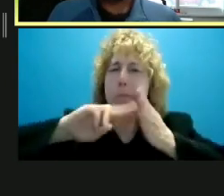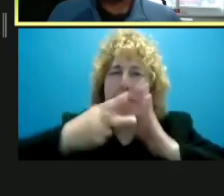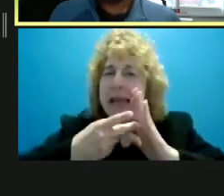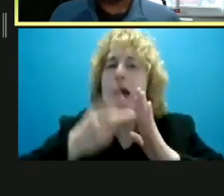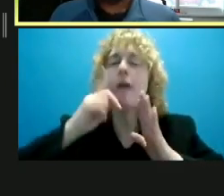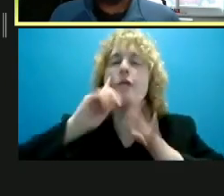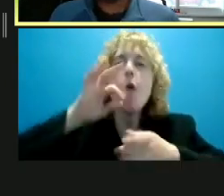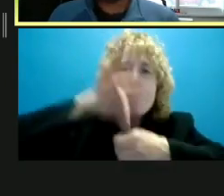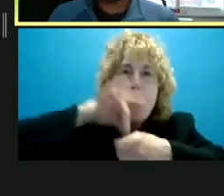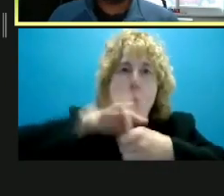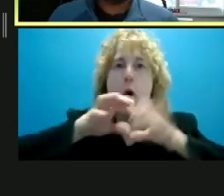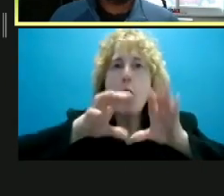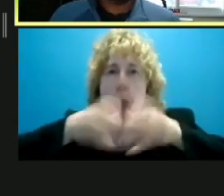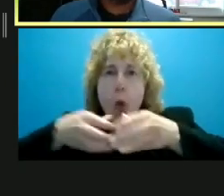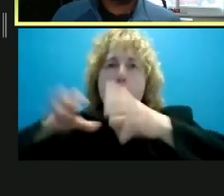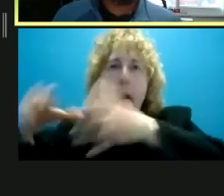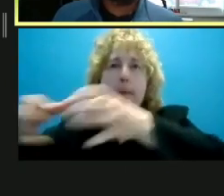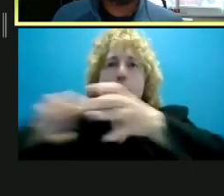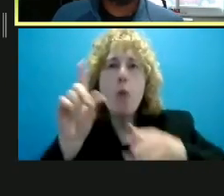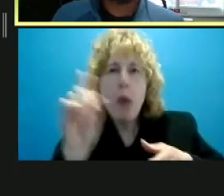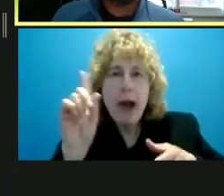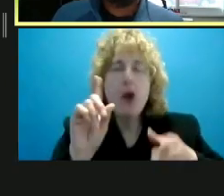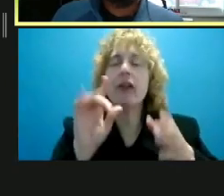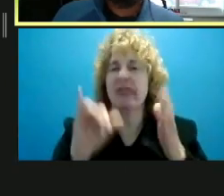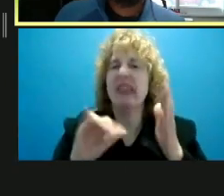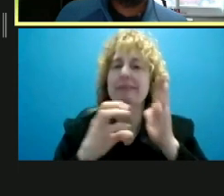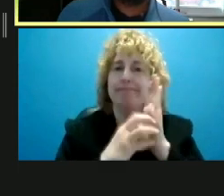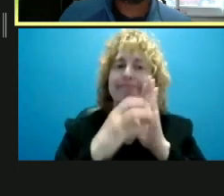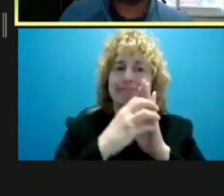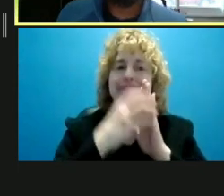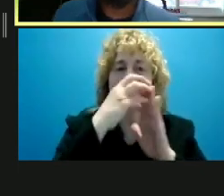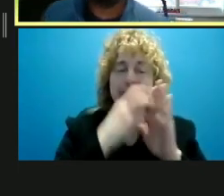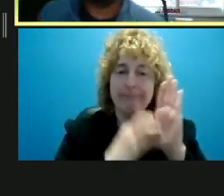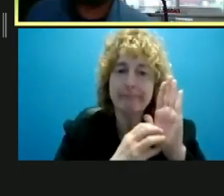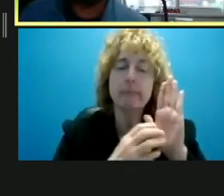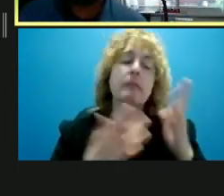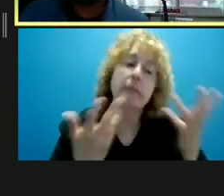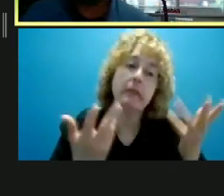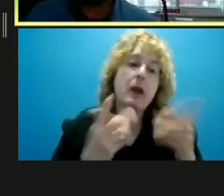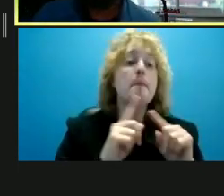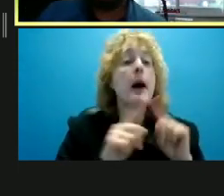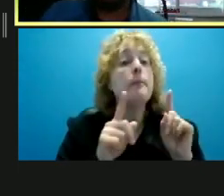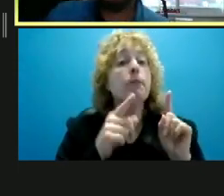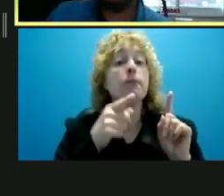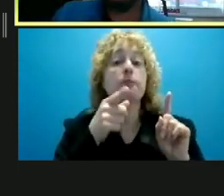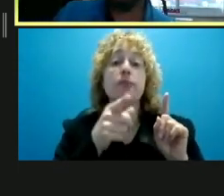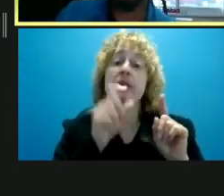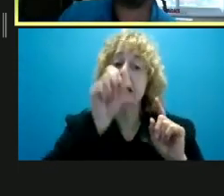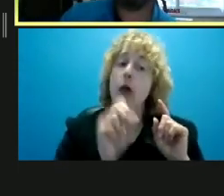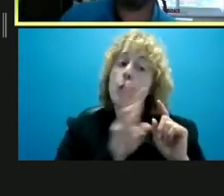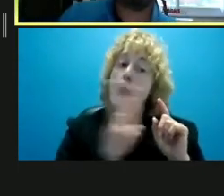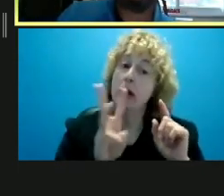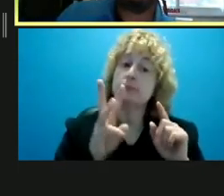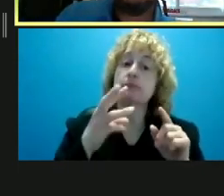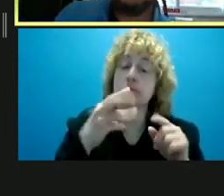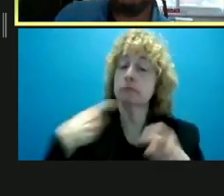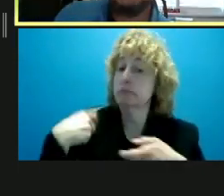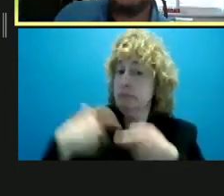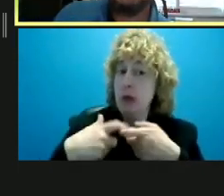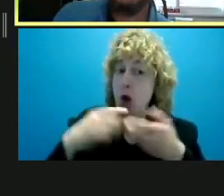So we all know, and this is, in this space, I don't need to preach about this, how the Southwest Detroit Latino community and all